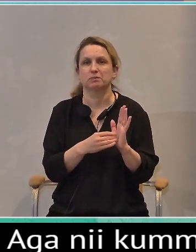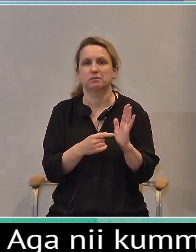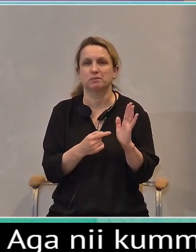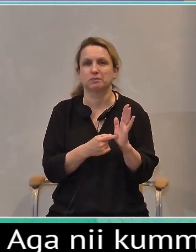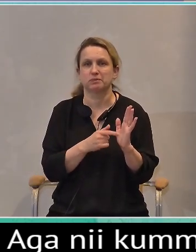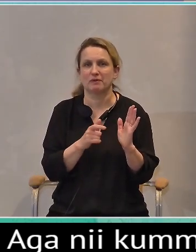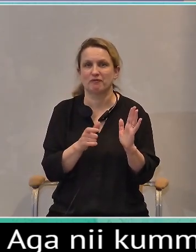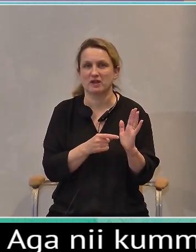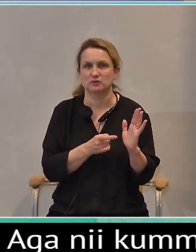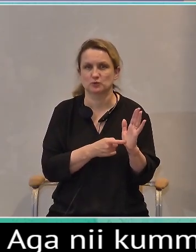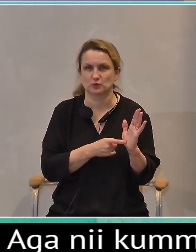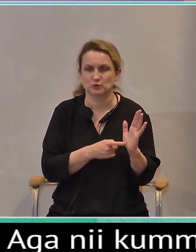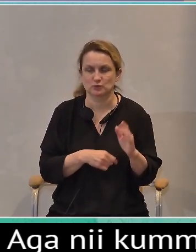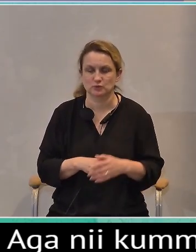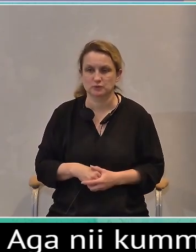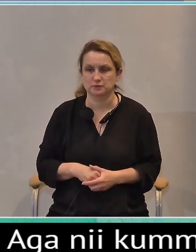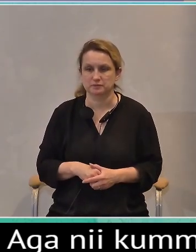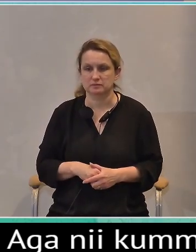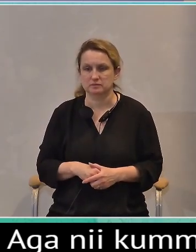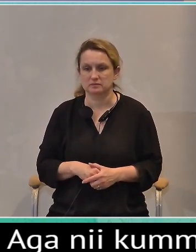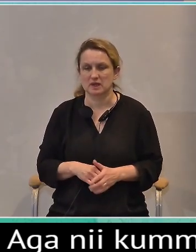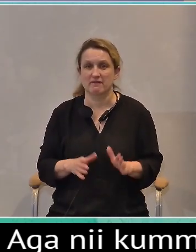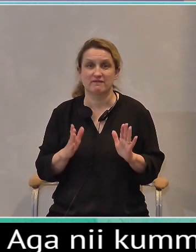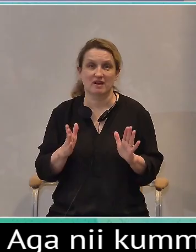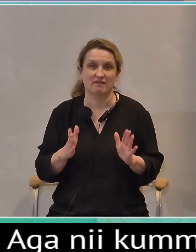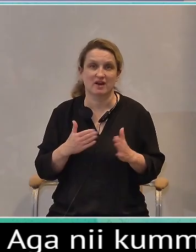what had caused all our troubles.